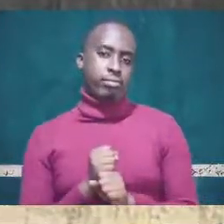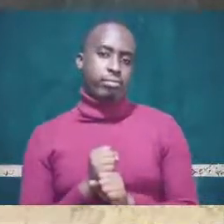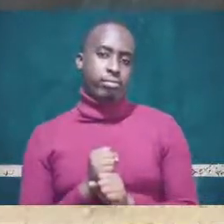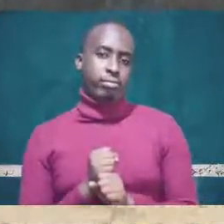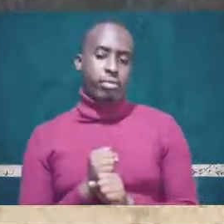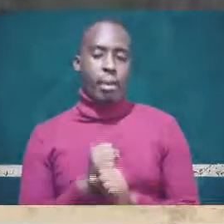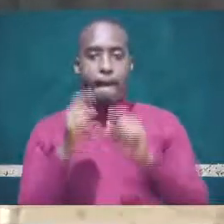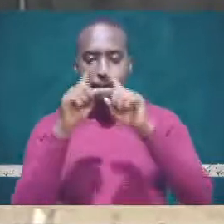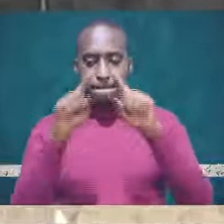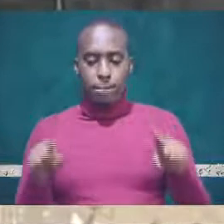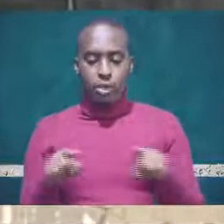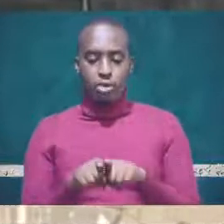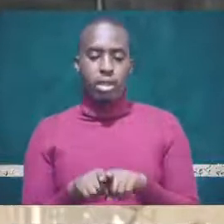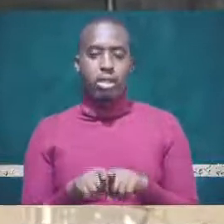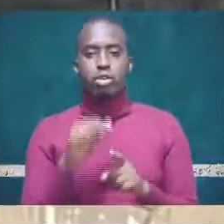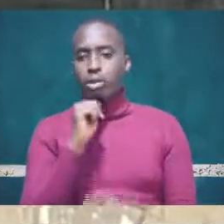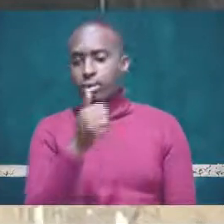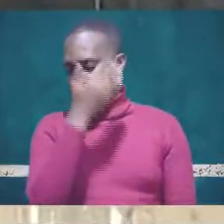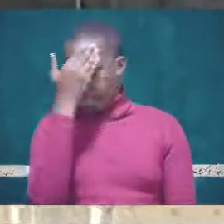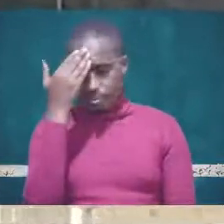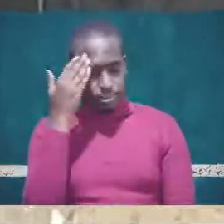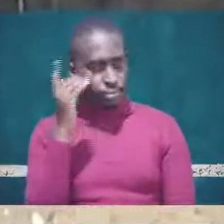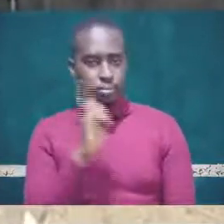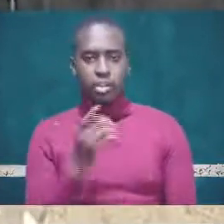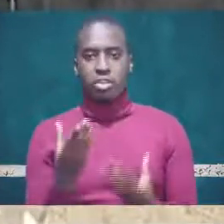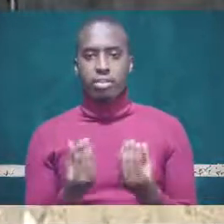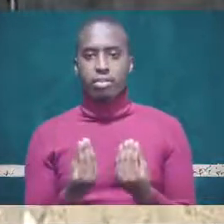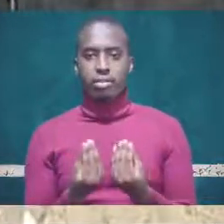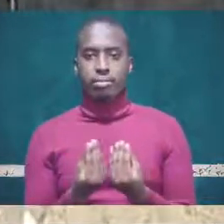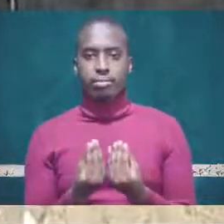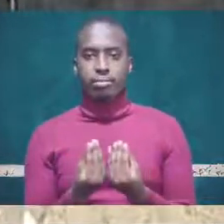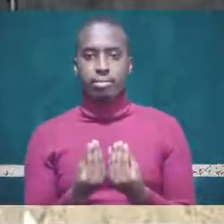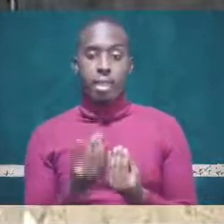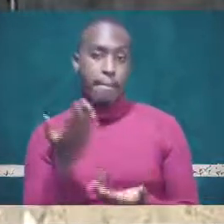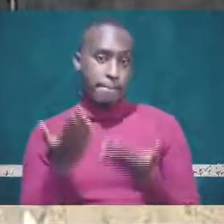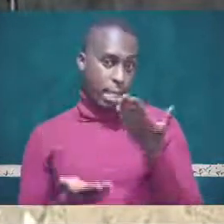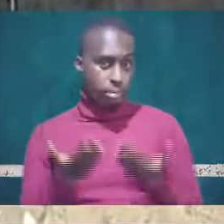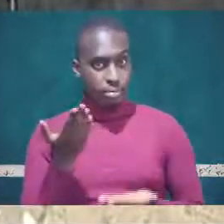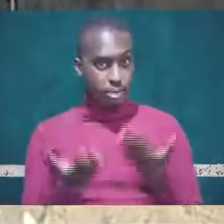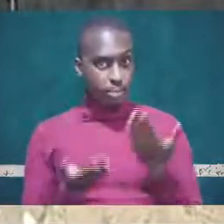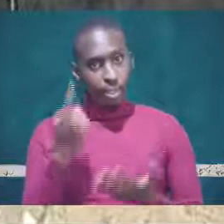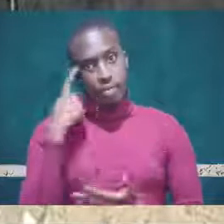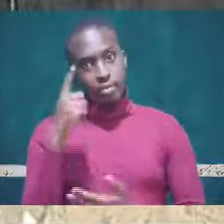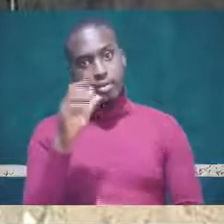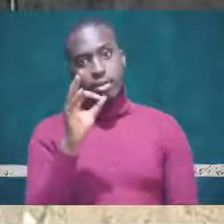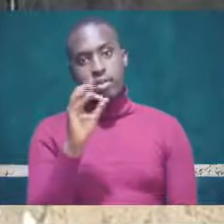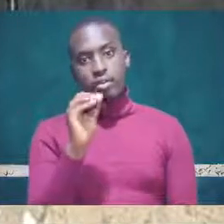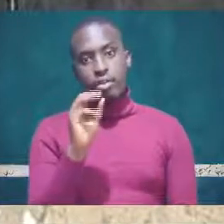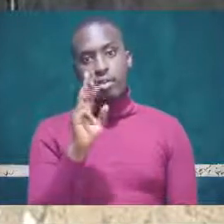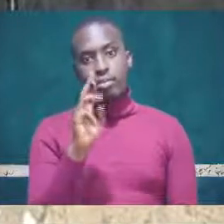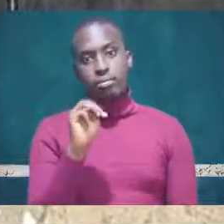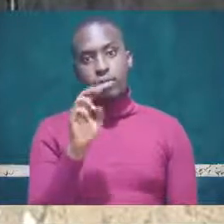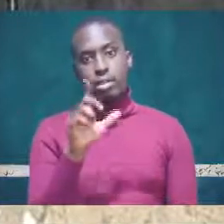Magic triangle. Never forget it. Very easy. Maybe for a formula that you already